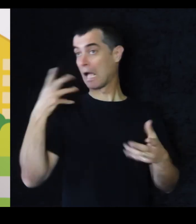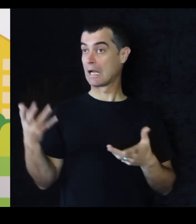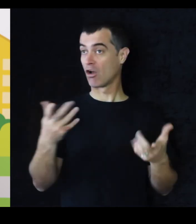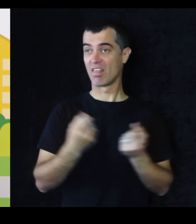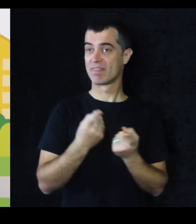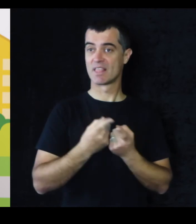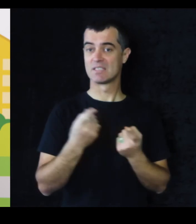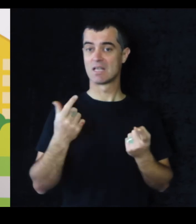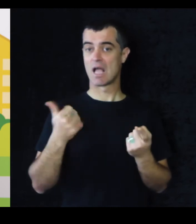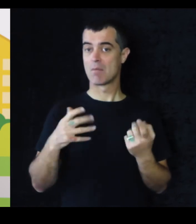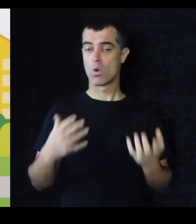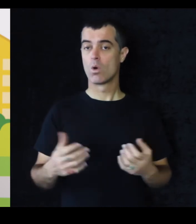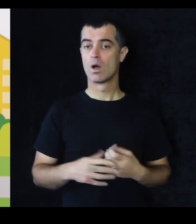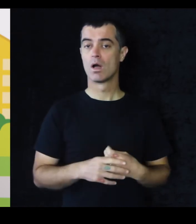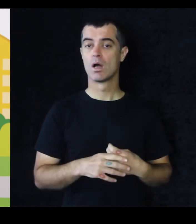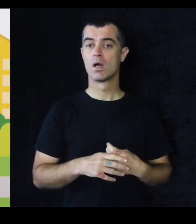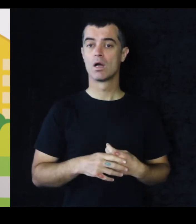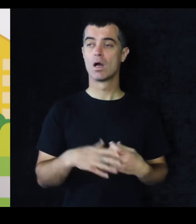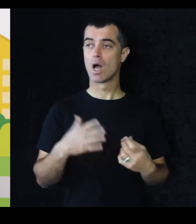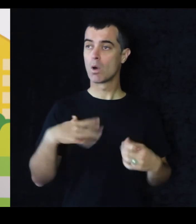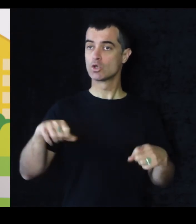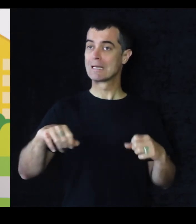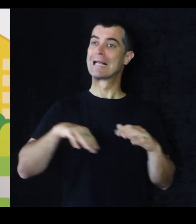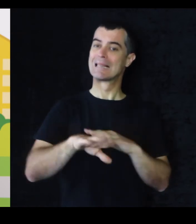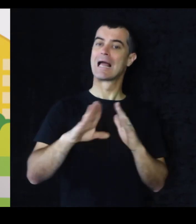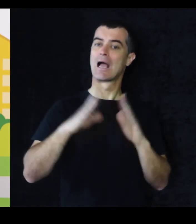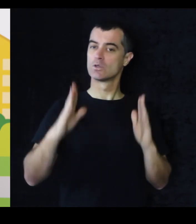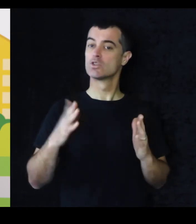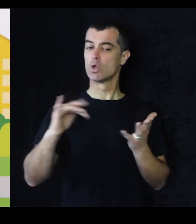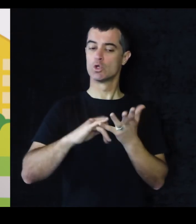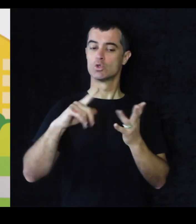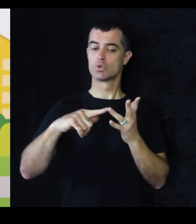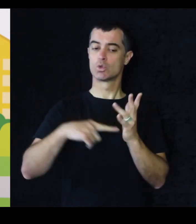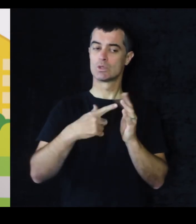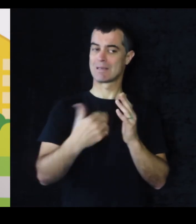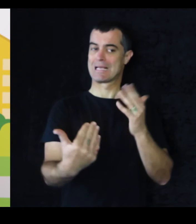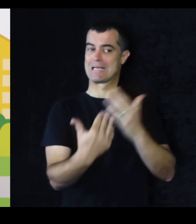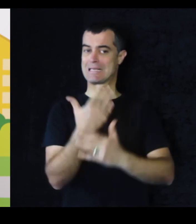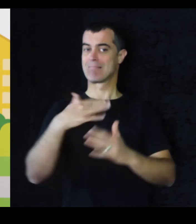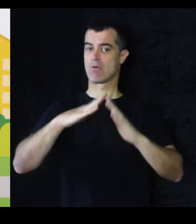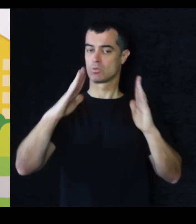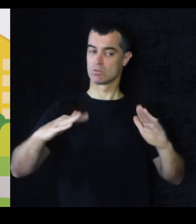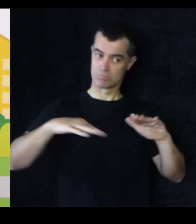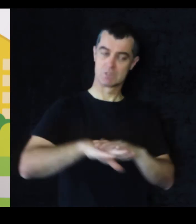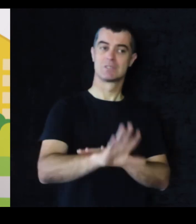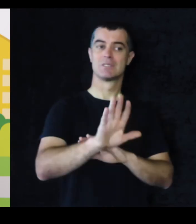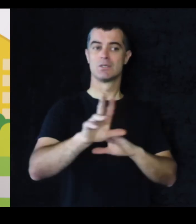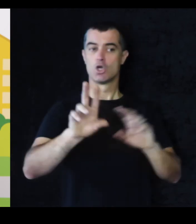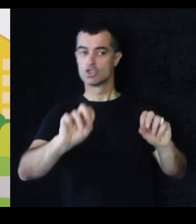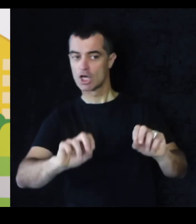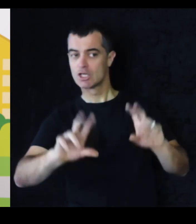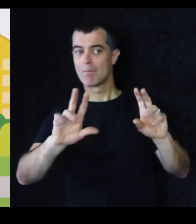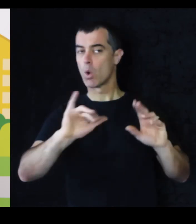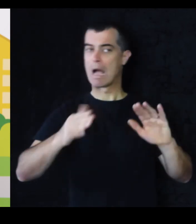anymore. And I'll want to bring the scooter inside the house. So my scooter has to come inside my house and be charged up there or